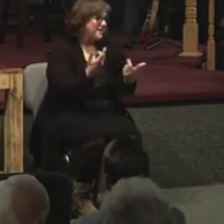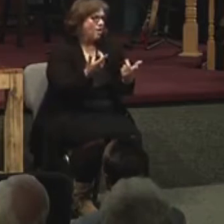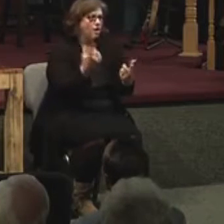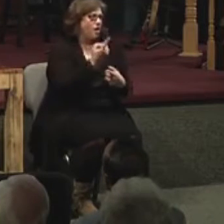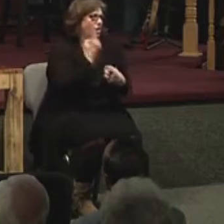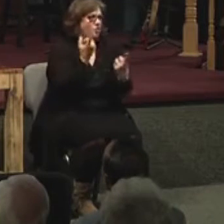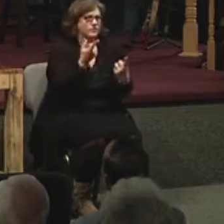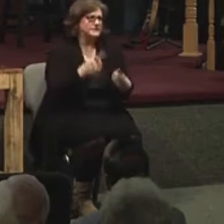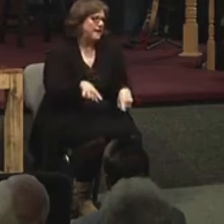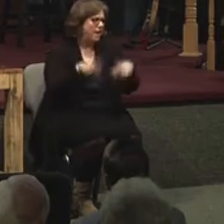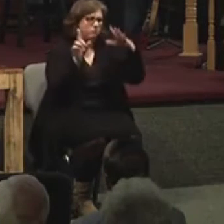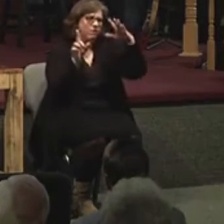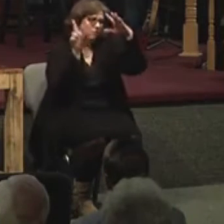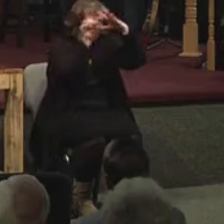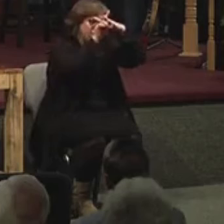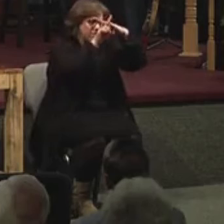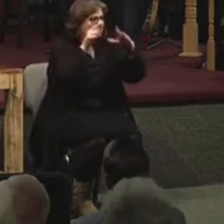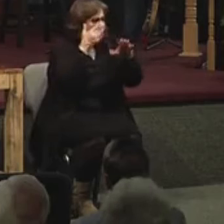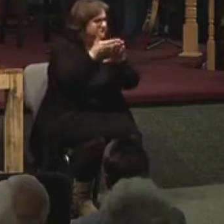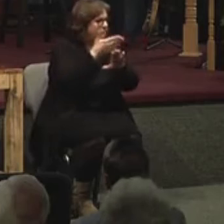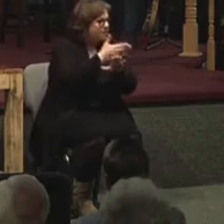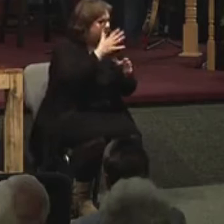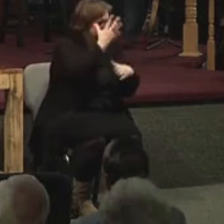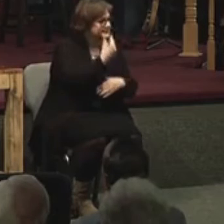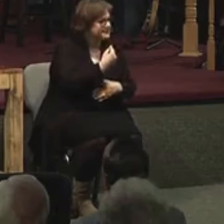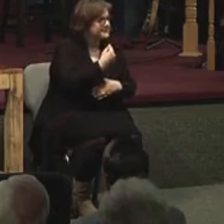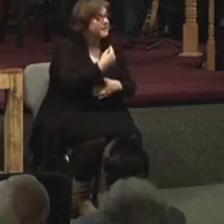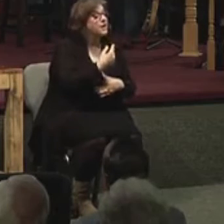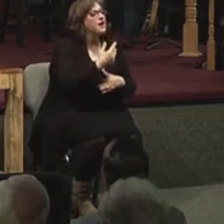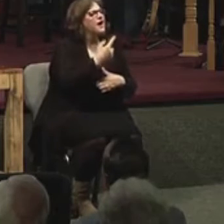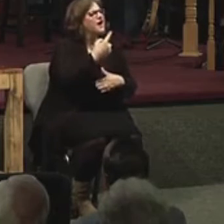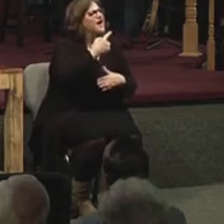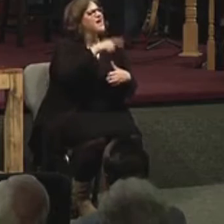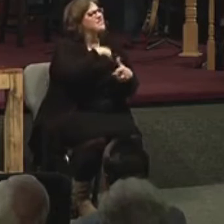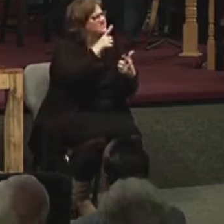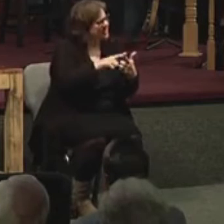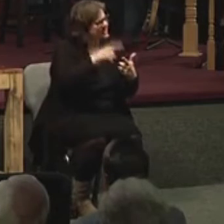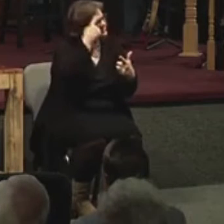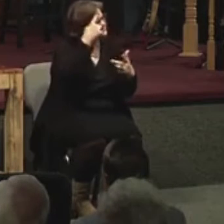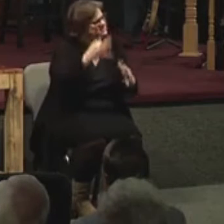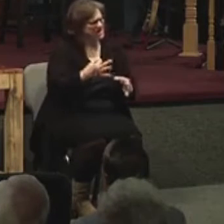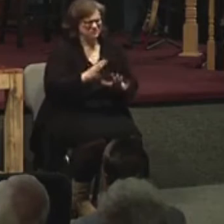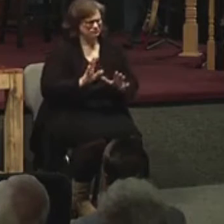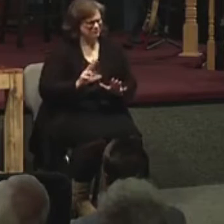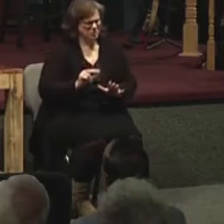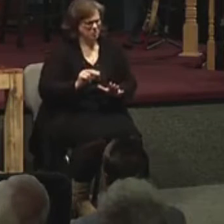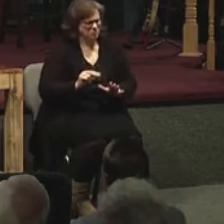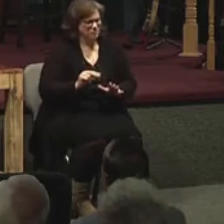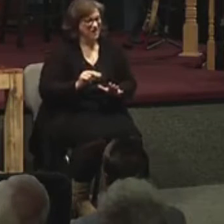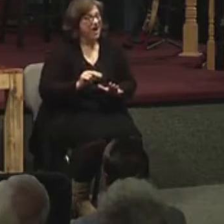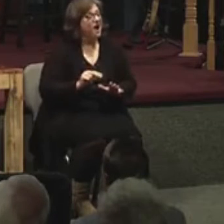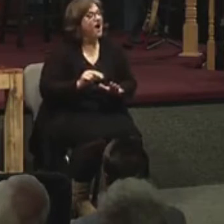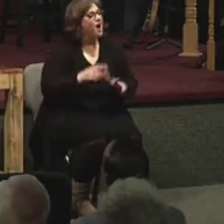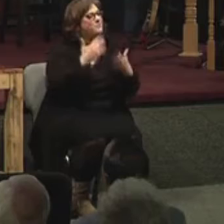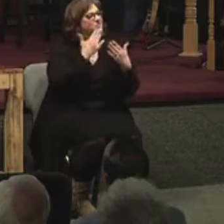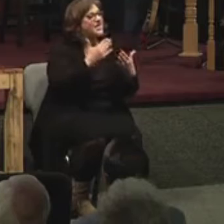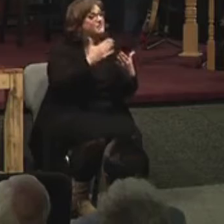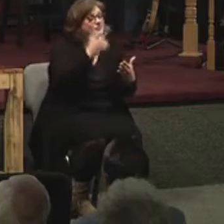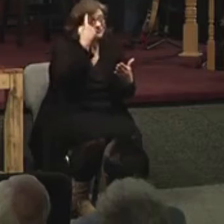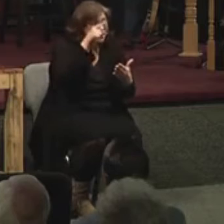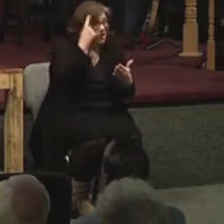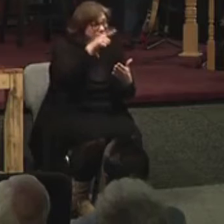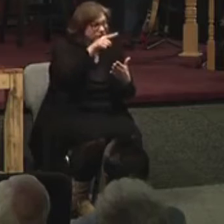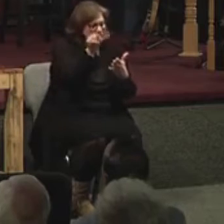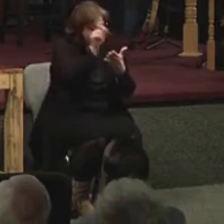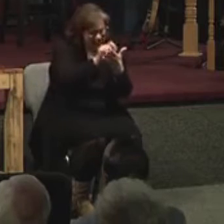down all the things I was thankful for. I said, God, thank you for my wife. Thank you for my kids. Thank you for health. Thank you for this